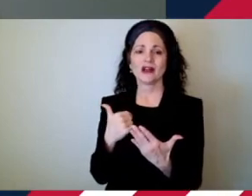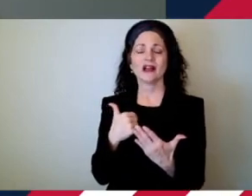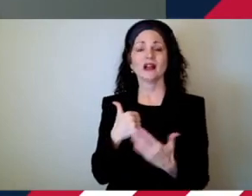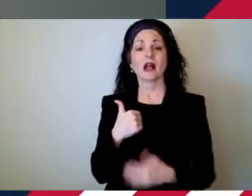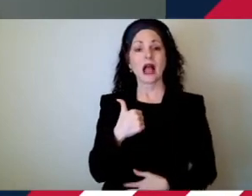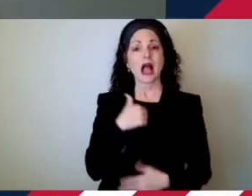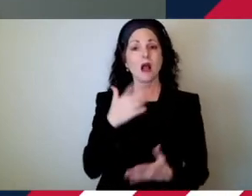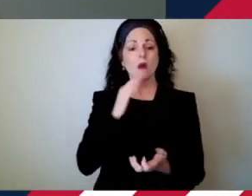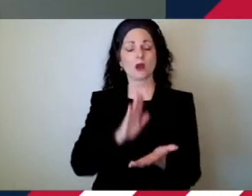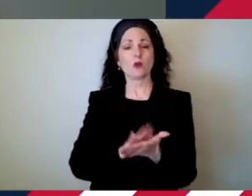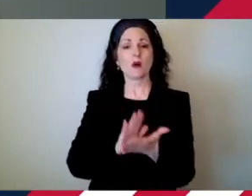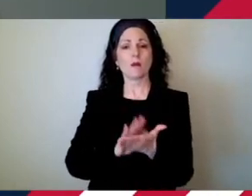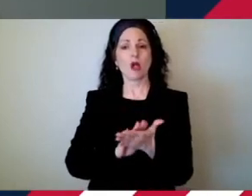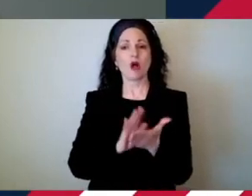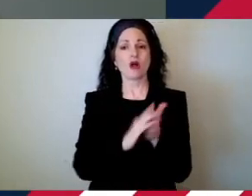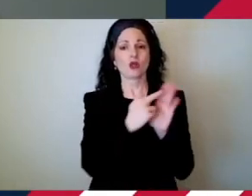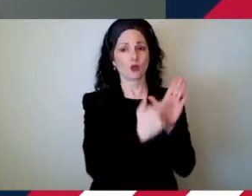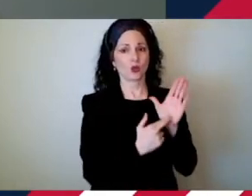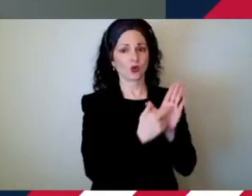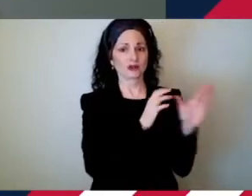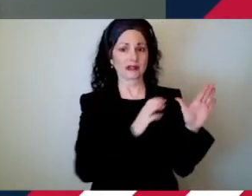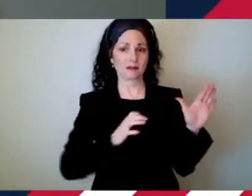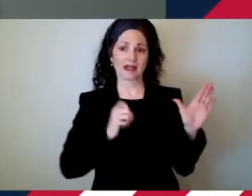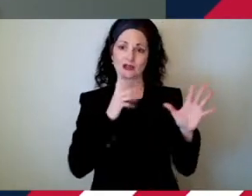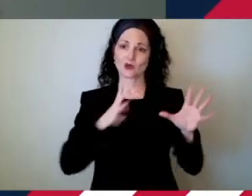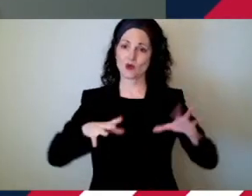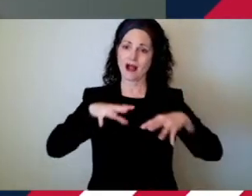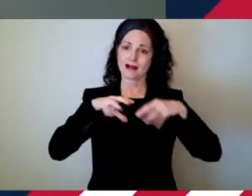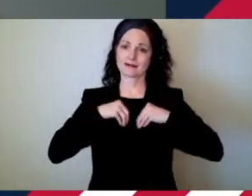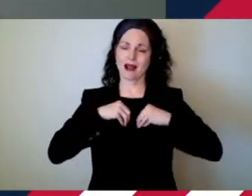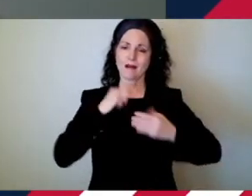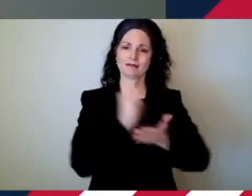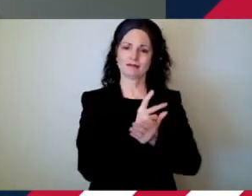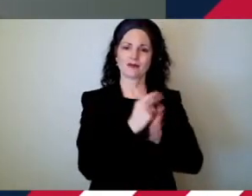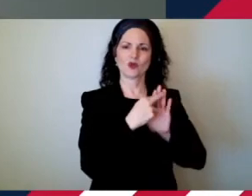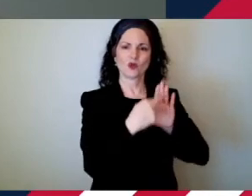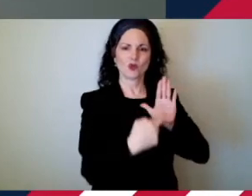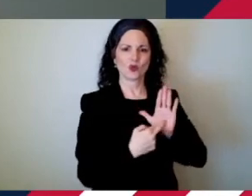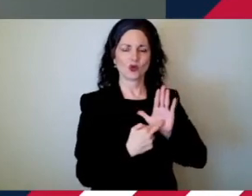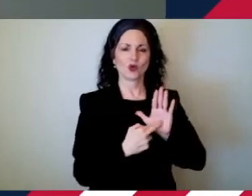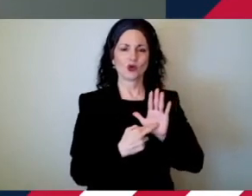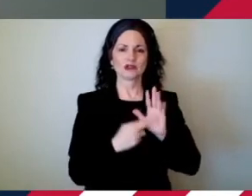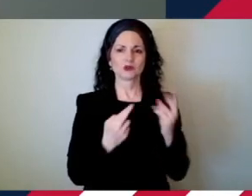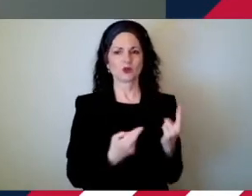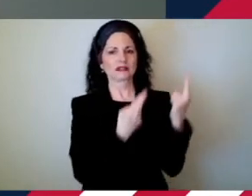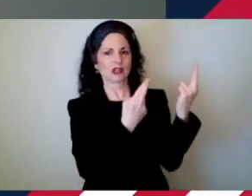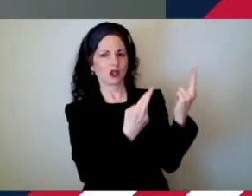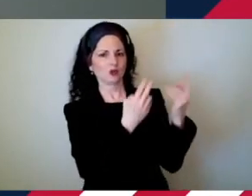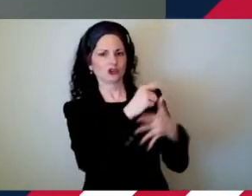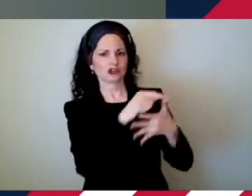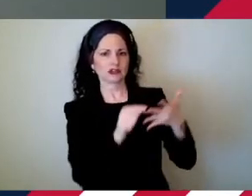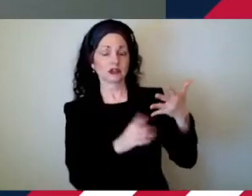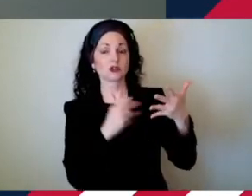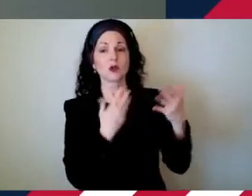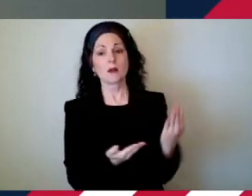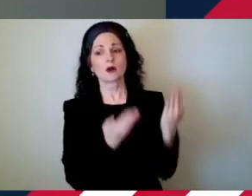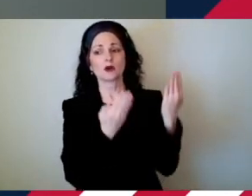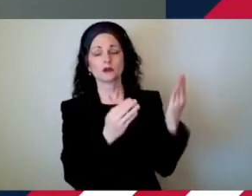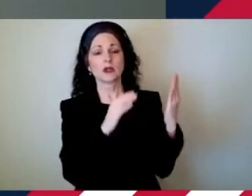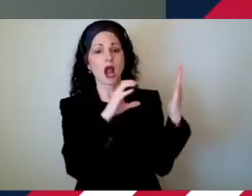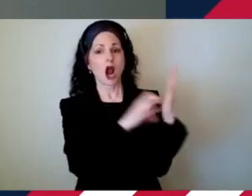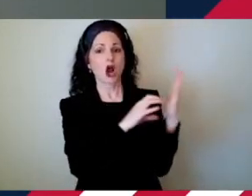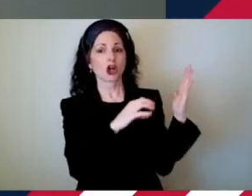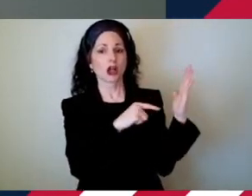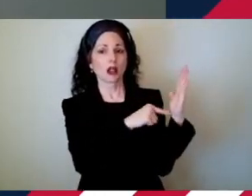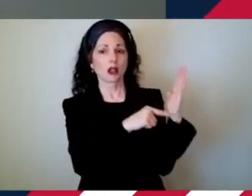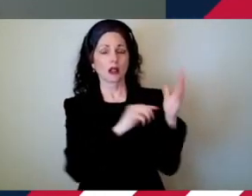on adopting the Unity Resolution. I am proposing that we amend Article 2, Section 4 of the Charter